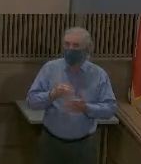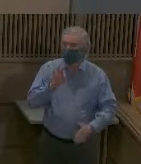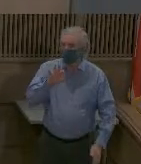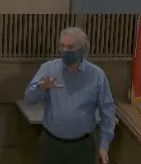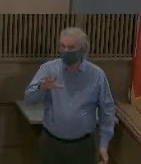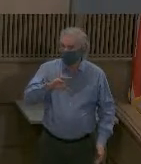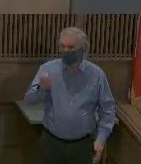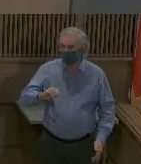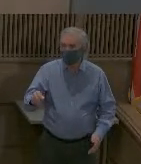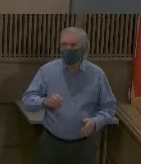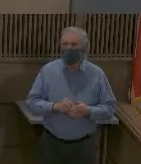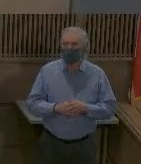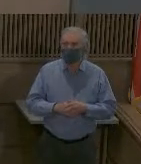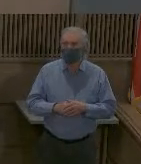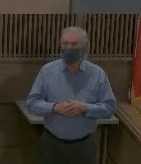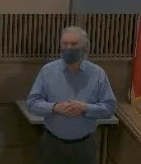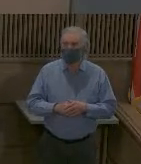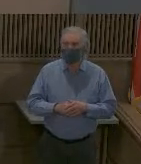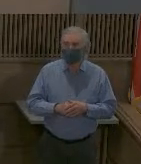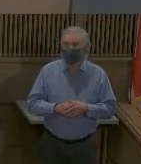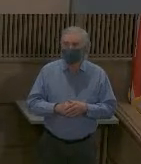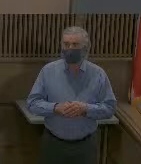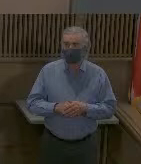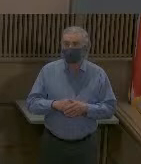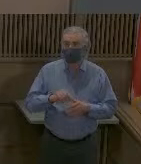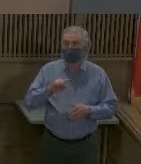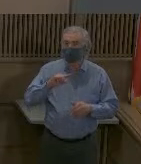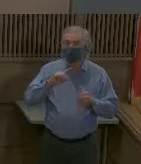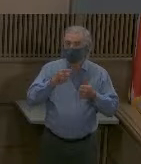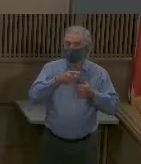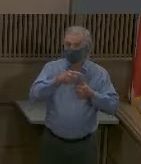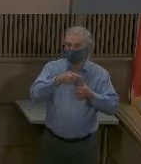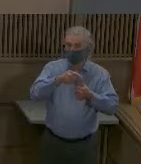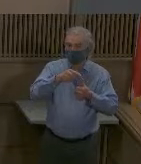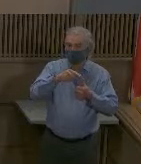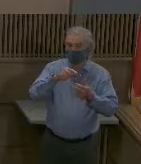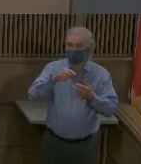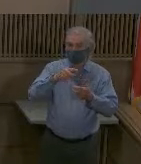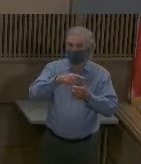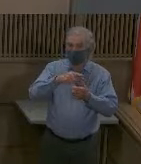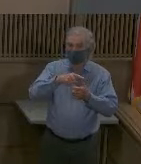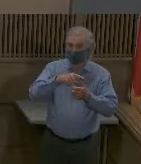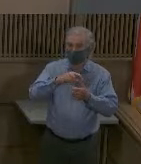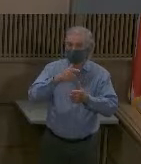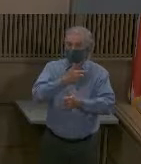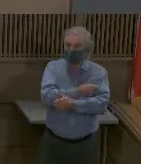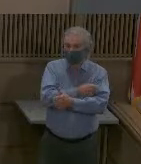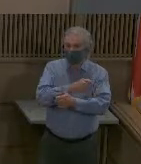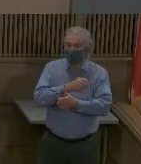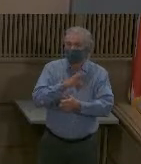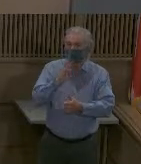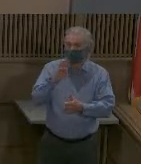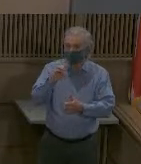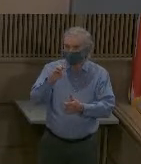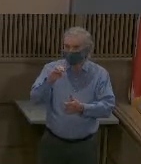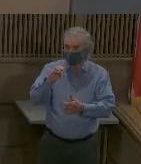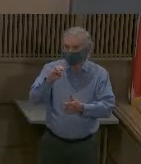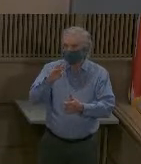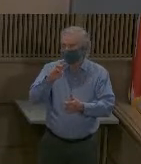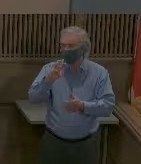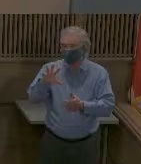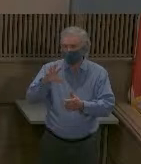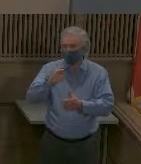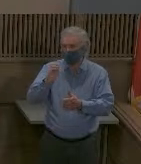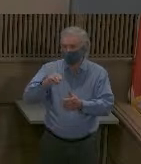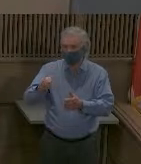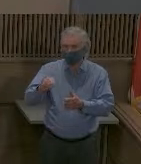dose, is estimated at 65% effective. So after the second dose, they're talking 95% effective. Now